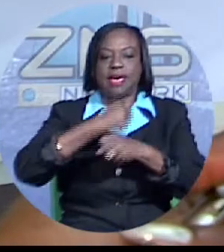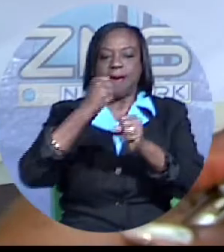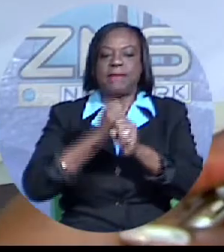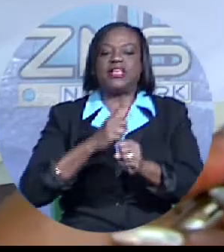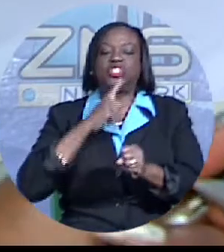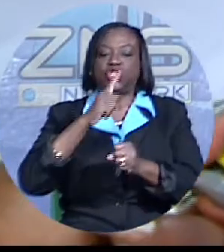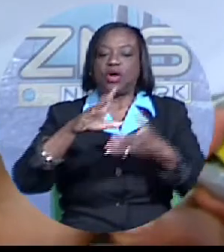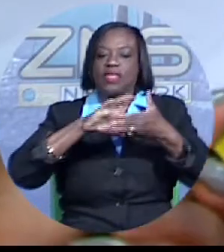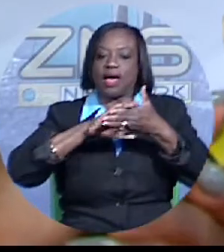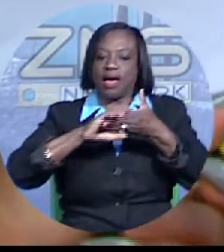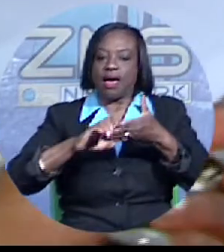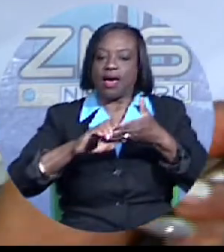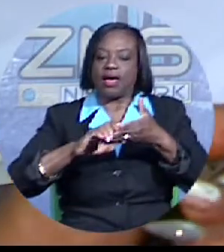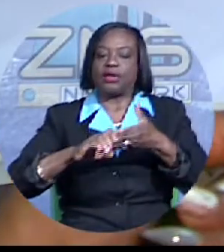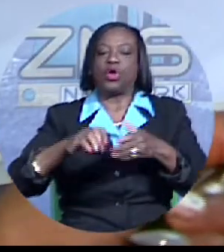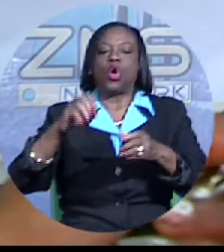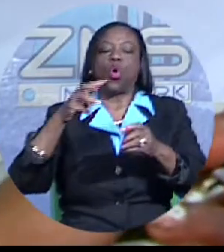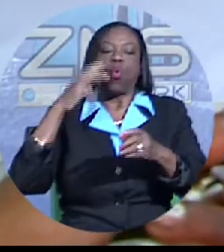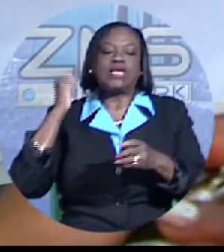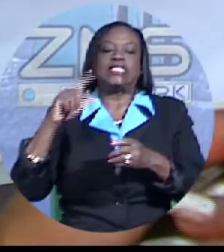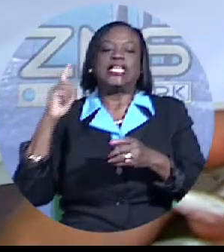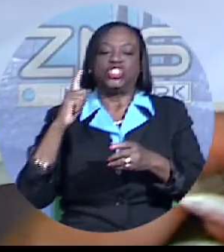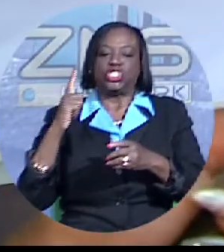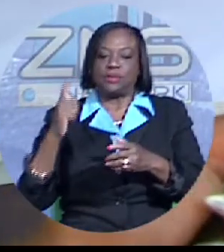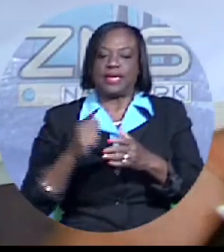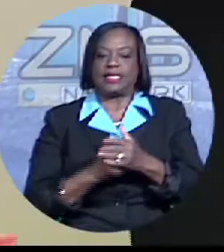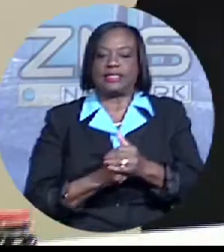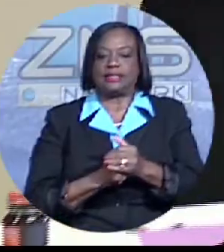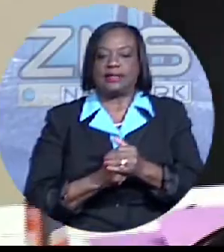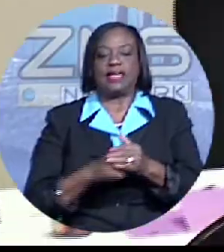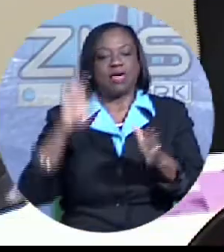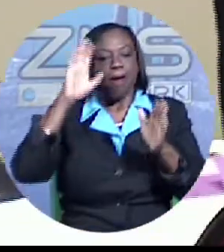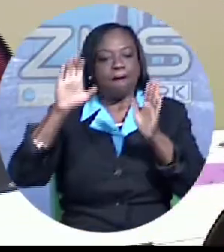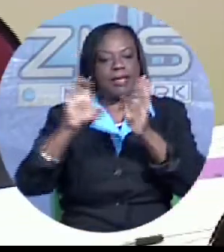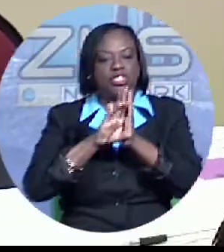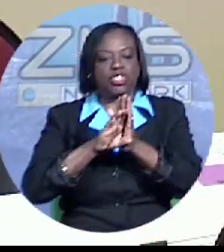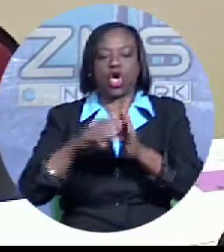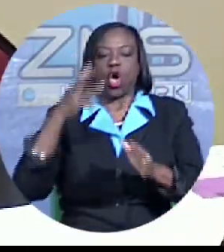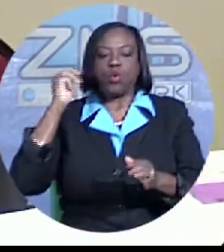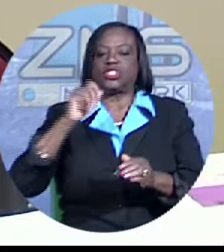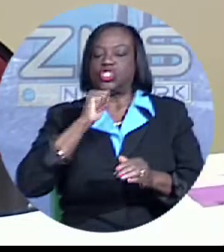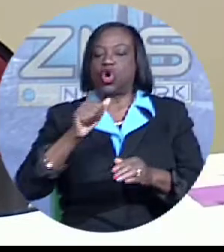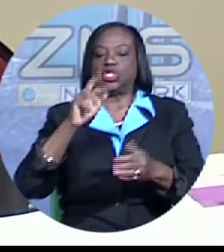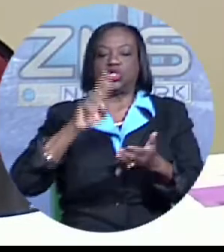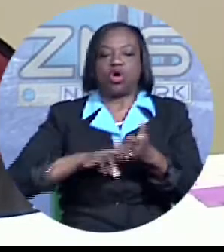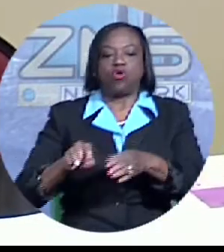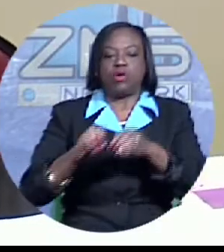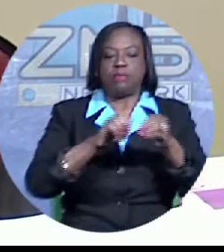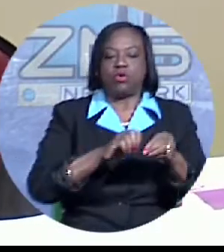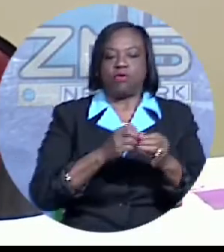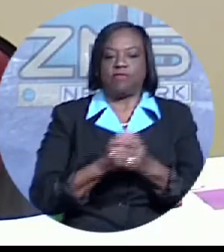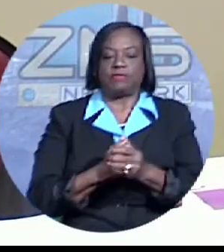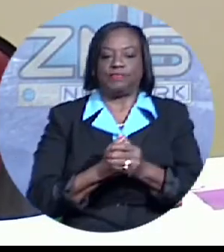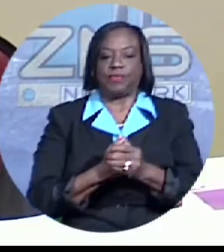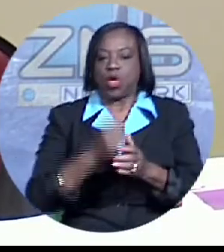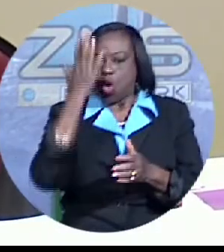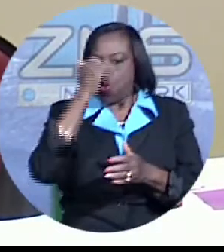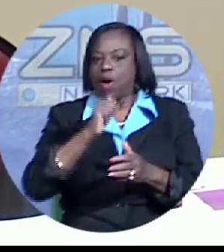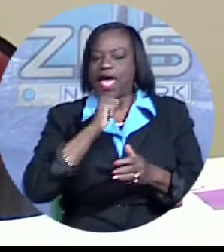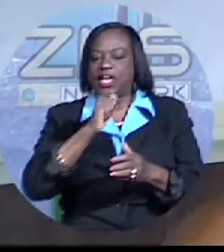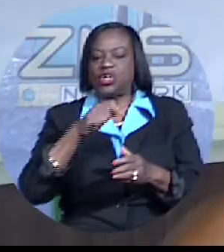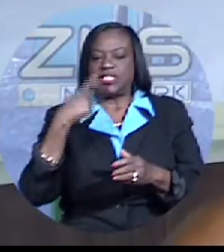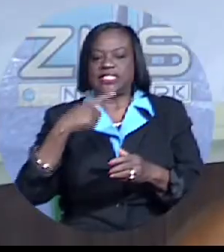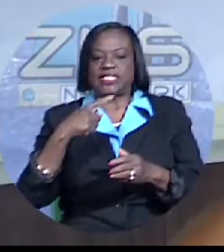legitimately and ensure that the picture on the card has not been removed. Why not say present your old voter's card along with